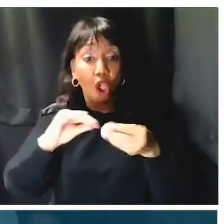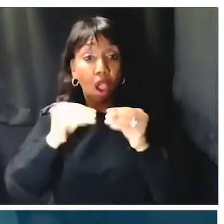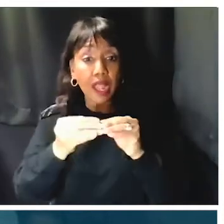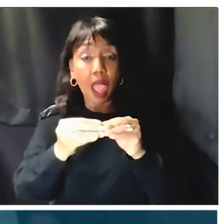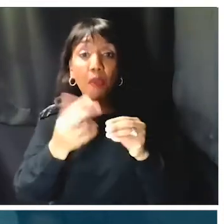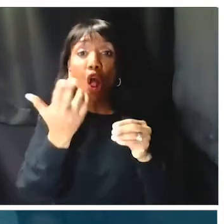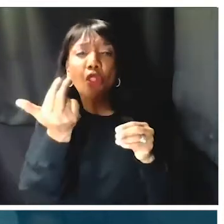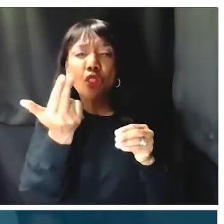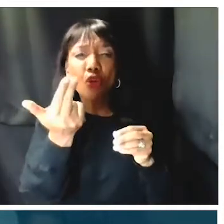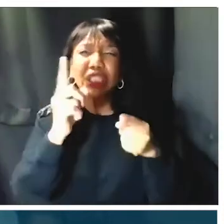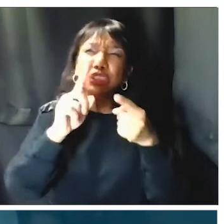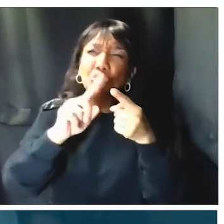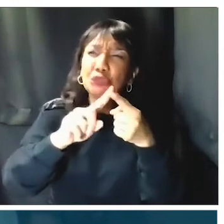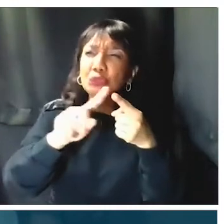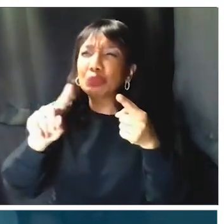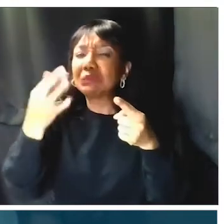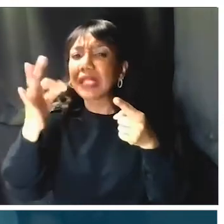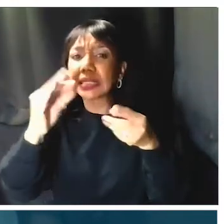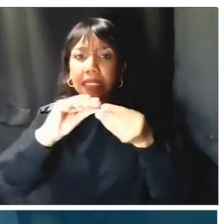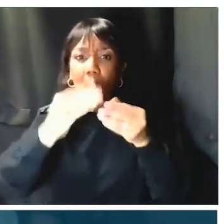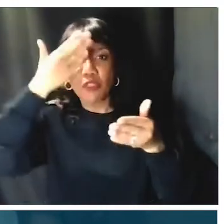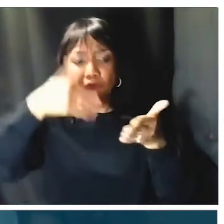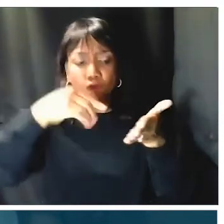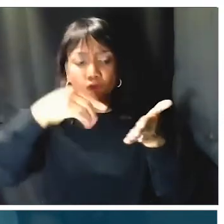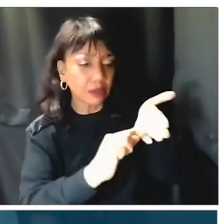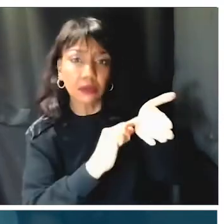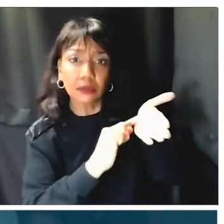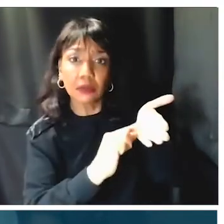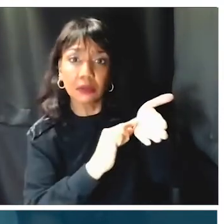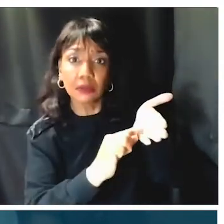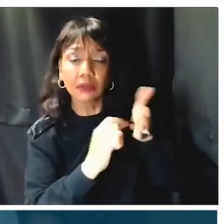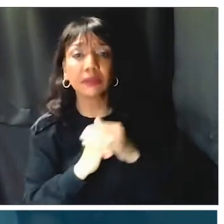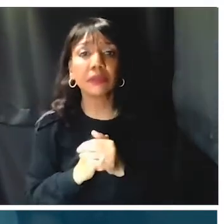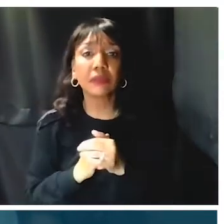the 13 to 19-digit number on the front or back of the card.